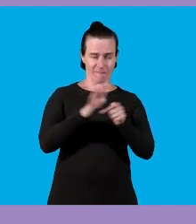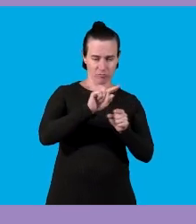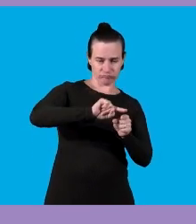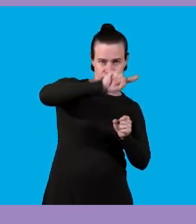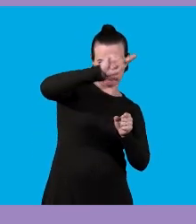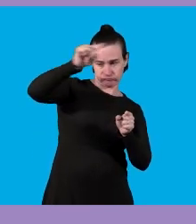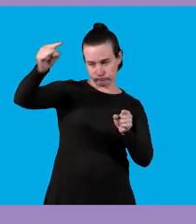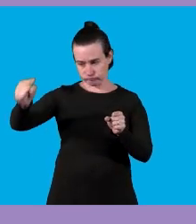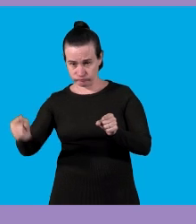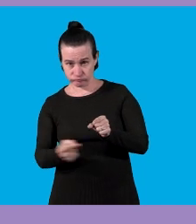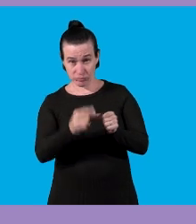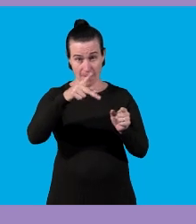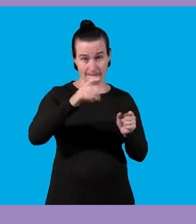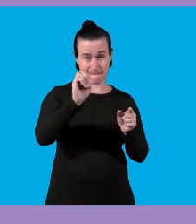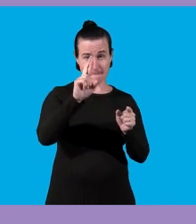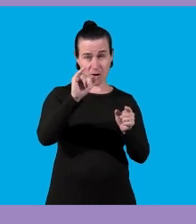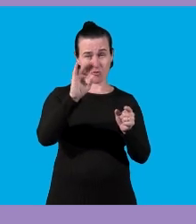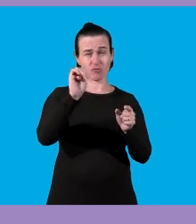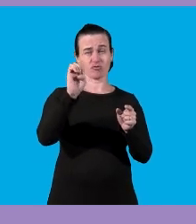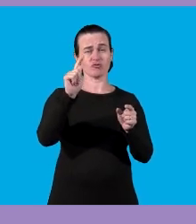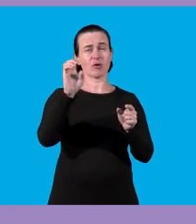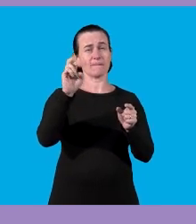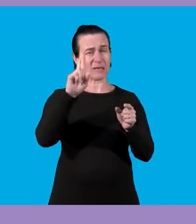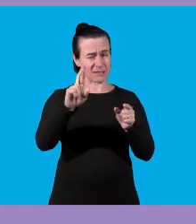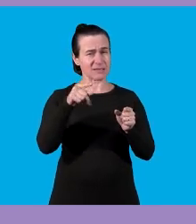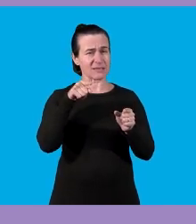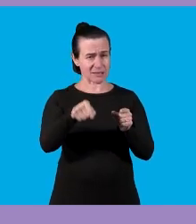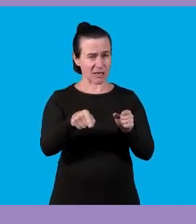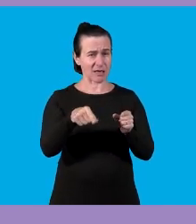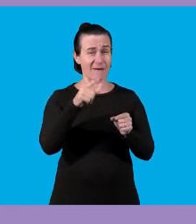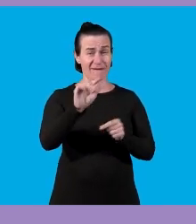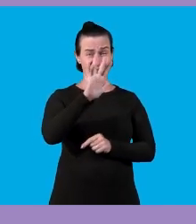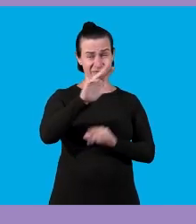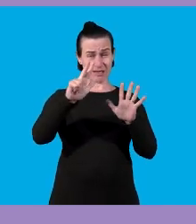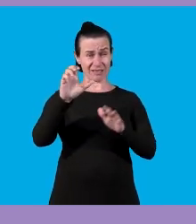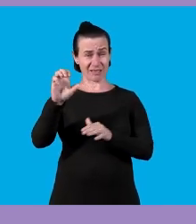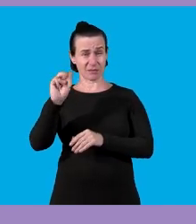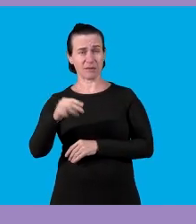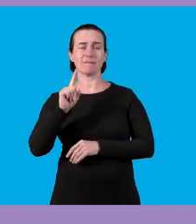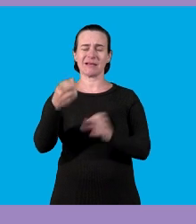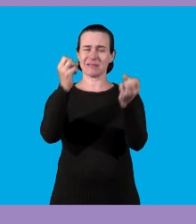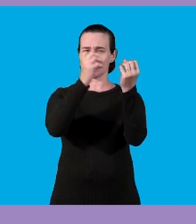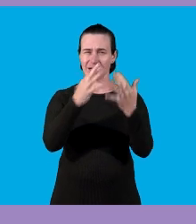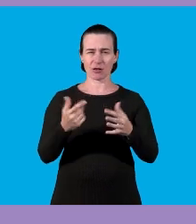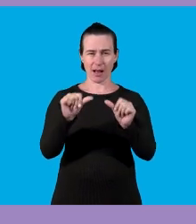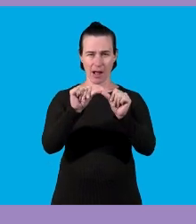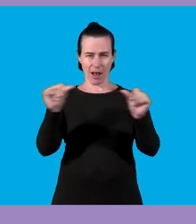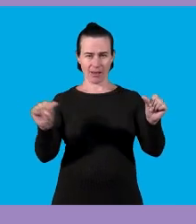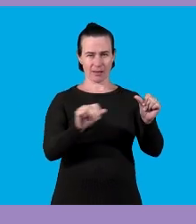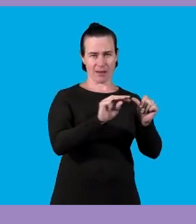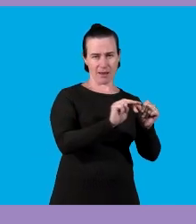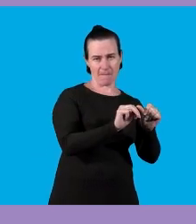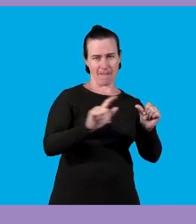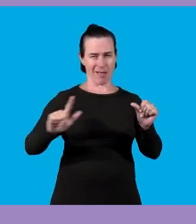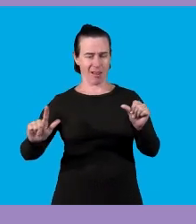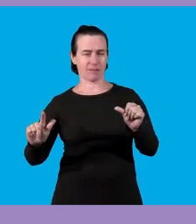perimeter is 58 centimeters, calculate the length of ML. Again, what do we see